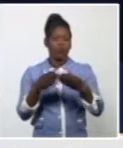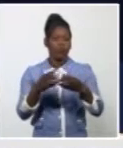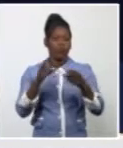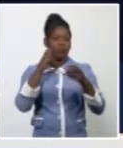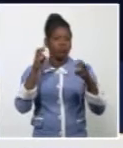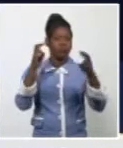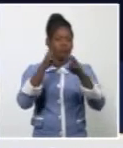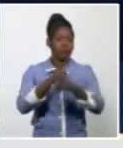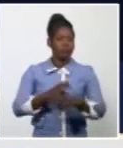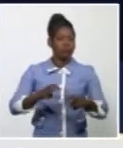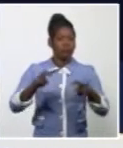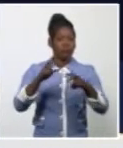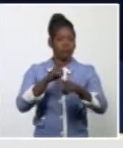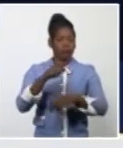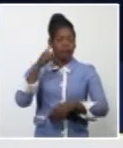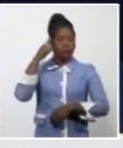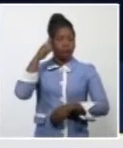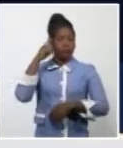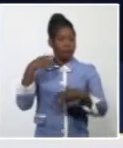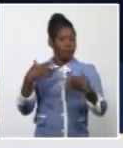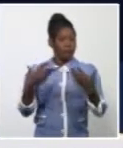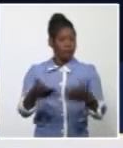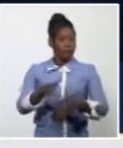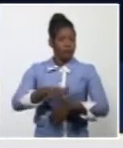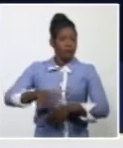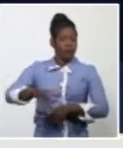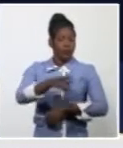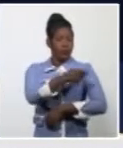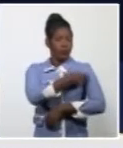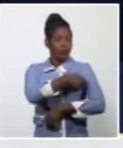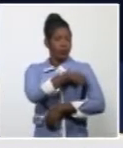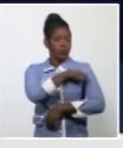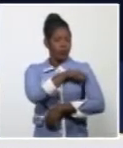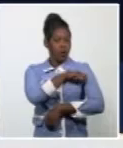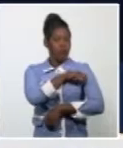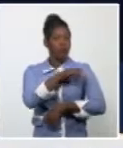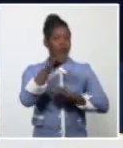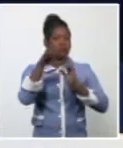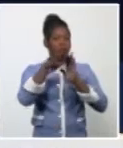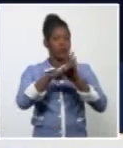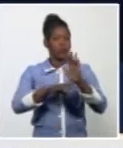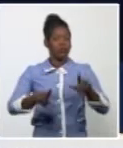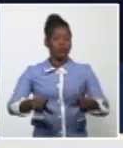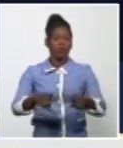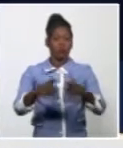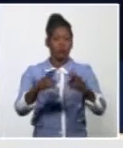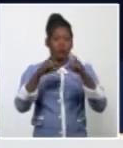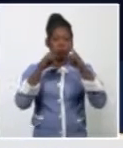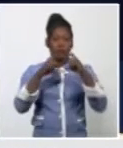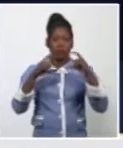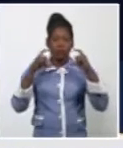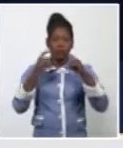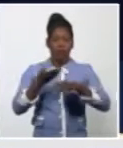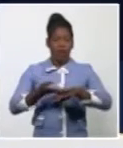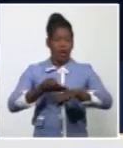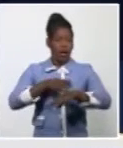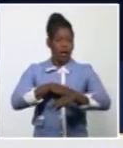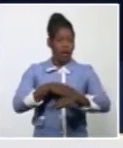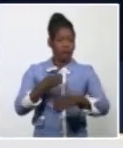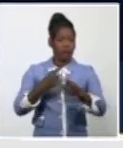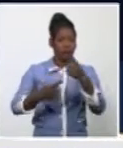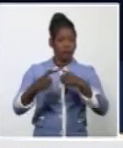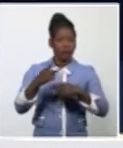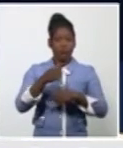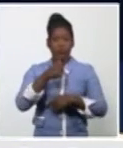taking care of the patients. Also to note, as part of this is the growing awareness among